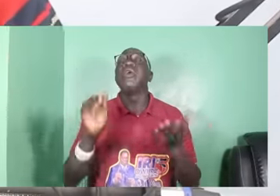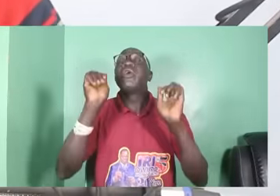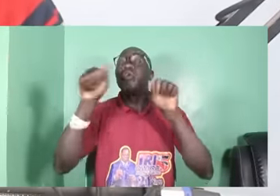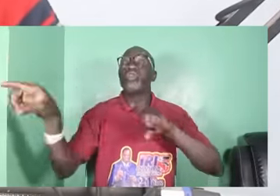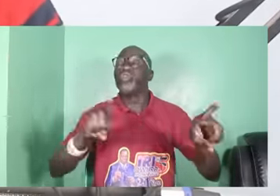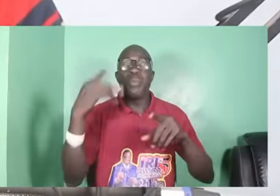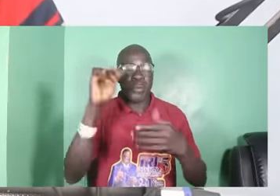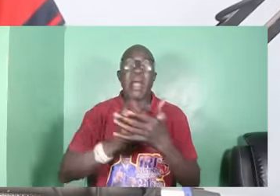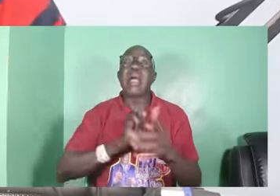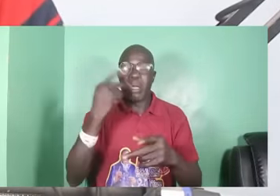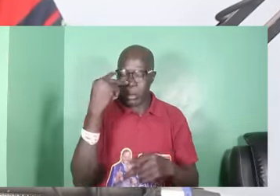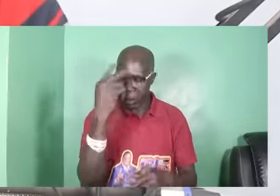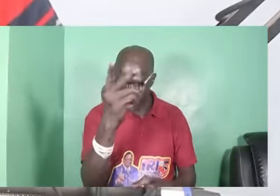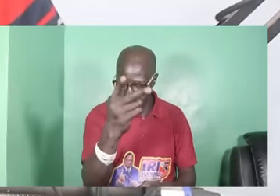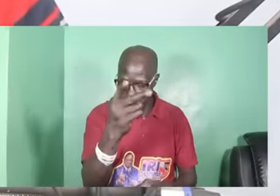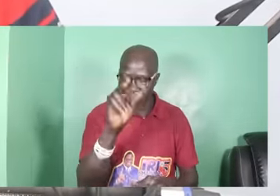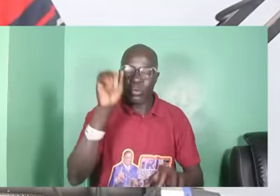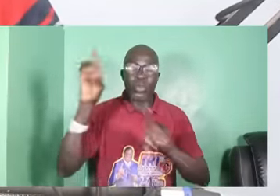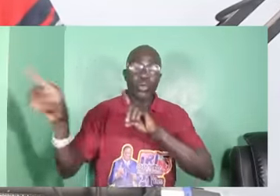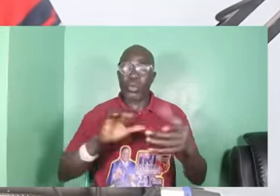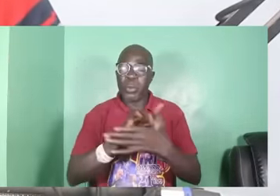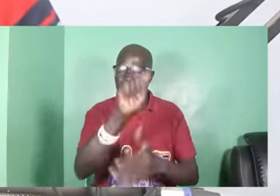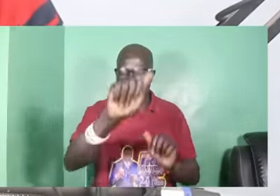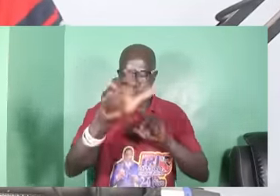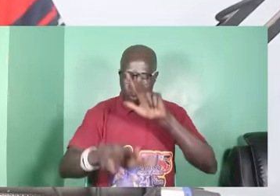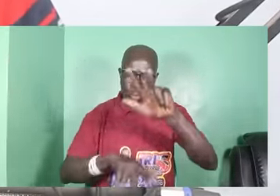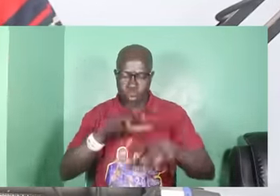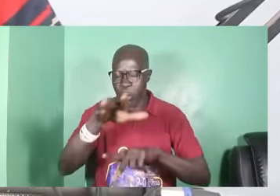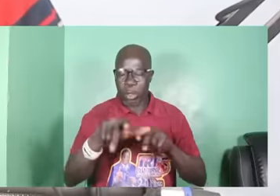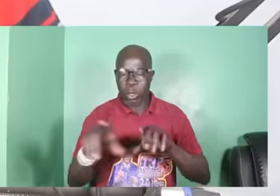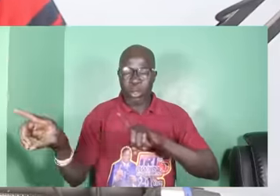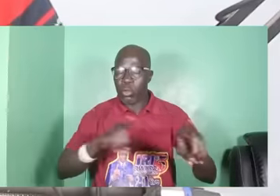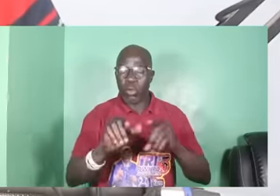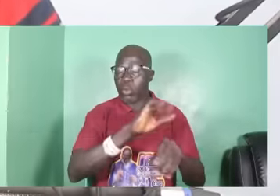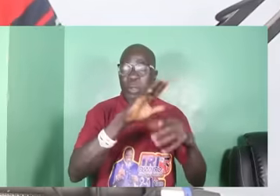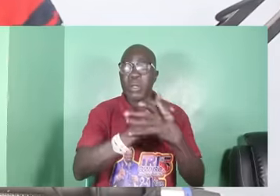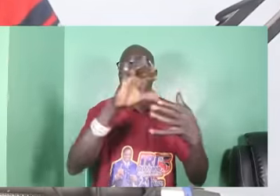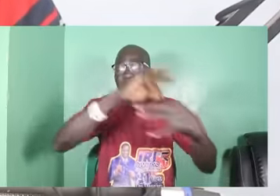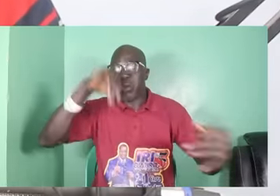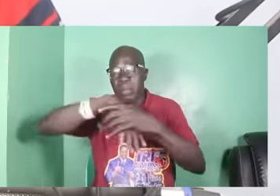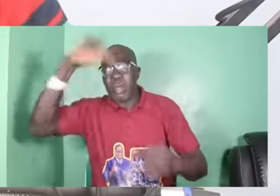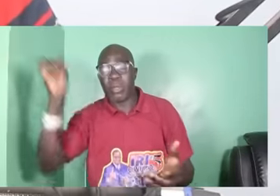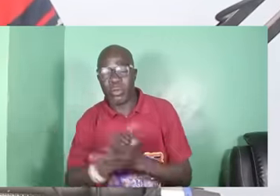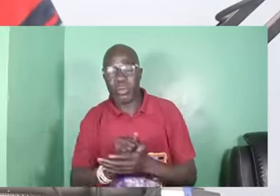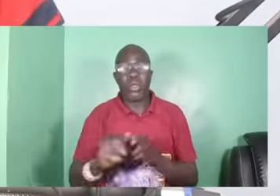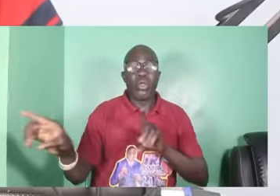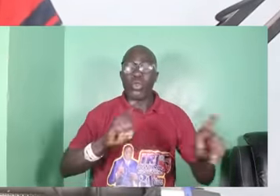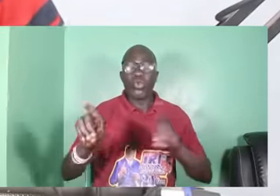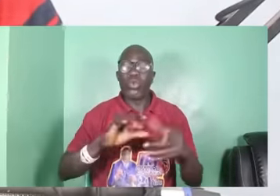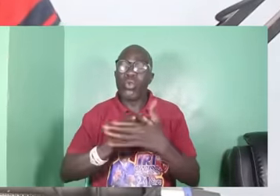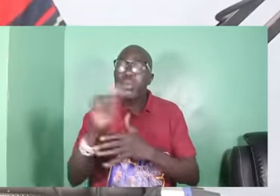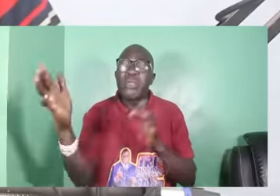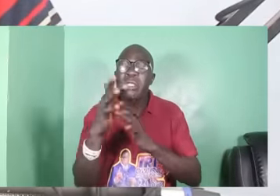you believe you will receive your sight? So, do you believe you can walk? So, do you believe that arrow will be opposed?